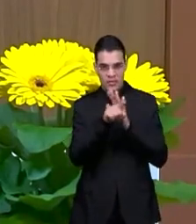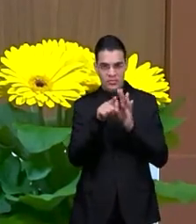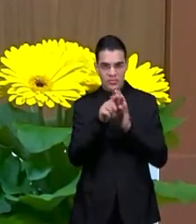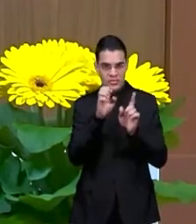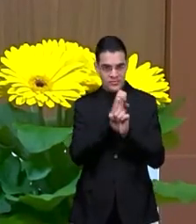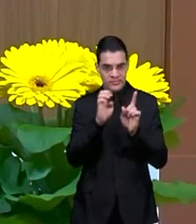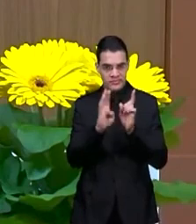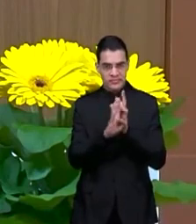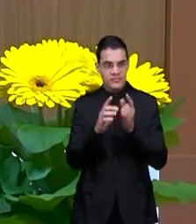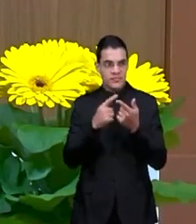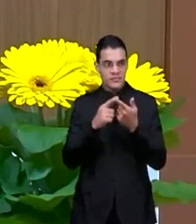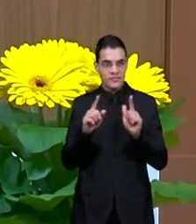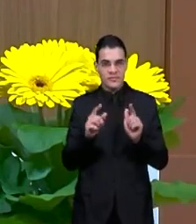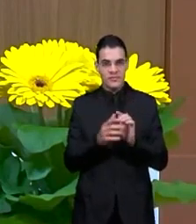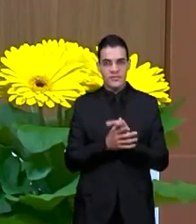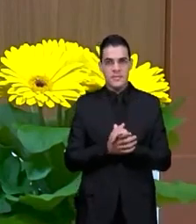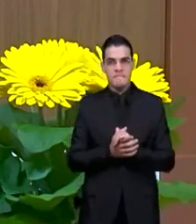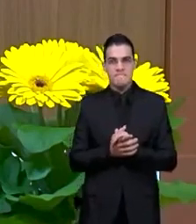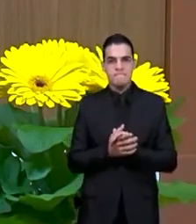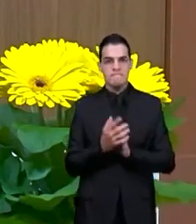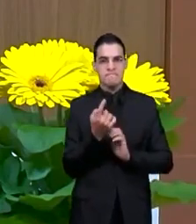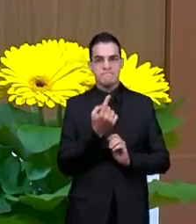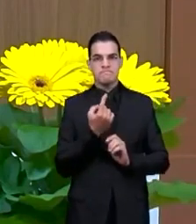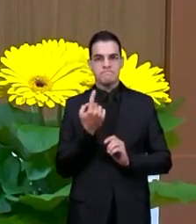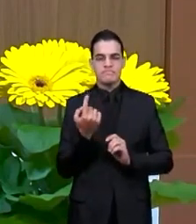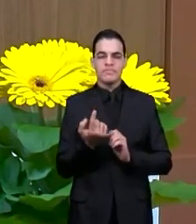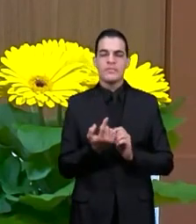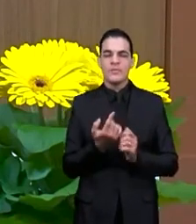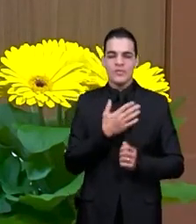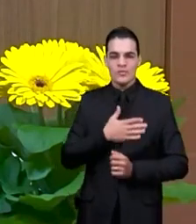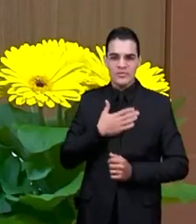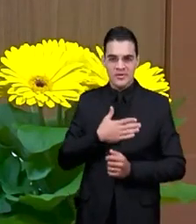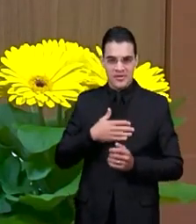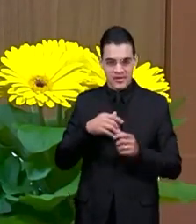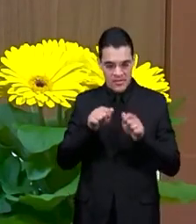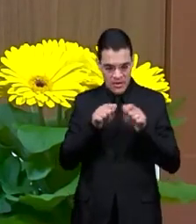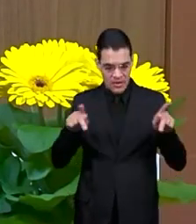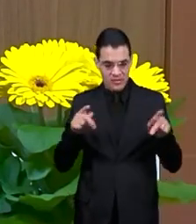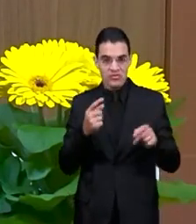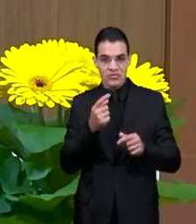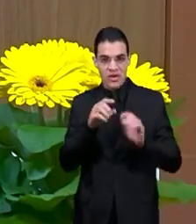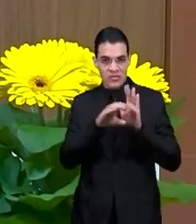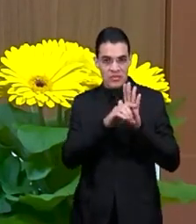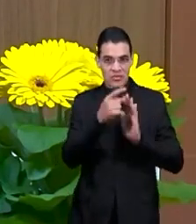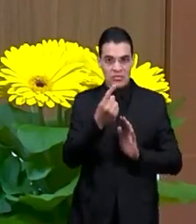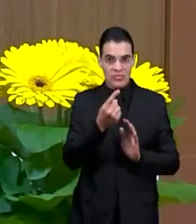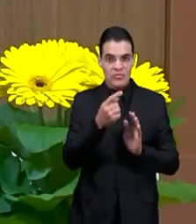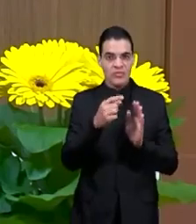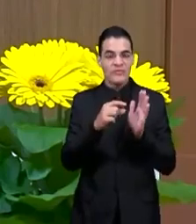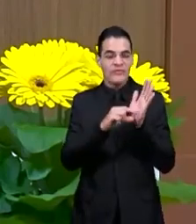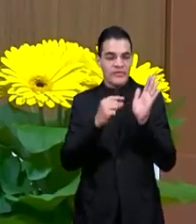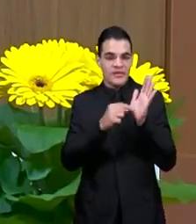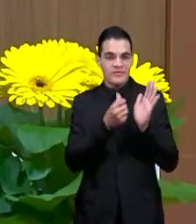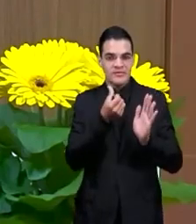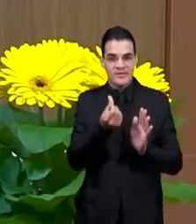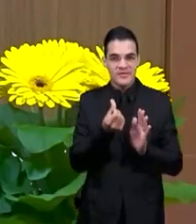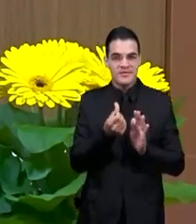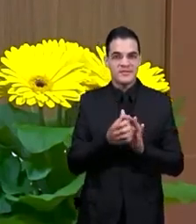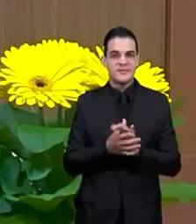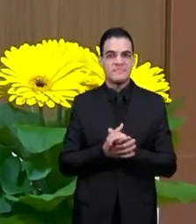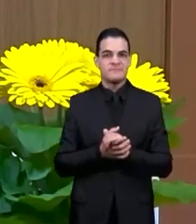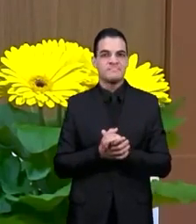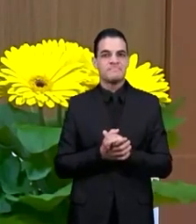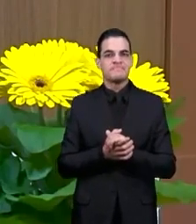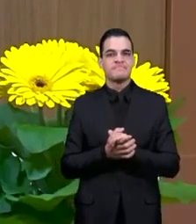I'd like to read a text in Revelation chapter 1, verse 6. And he has made us kings and priests to his God